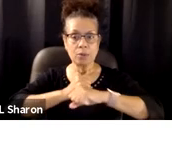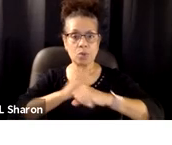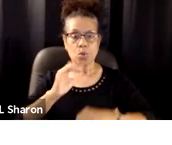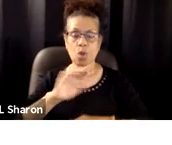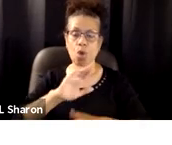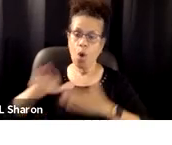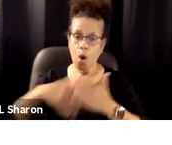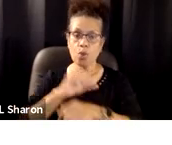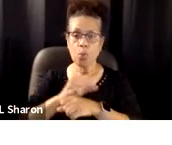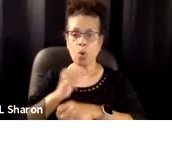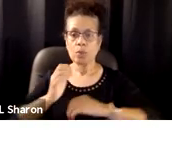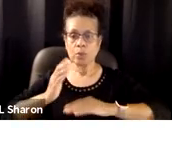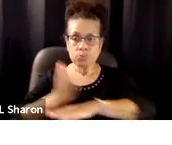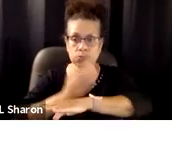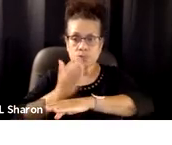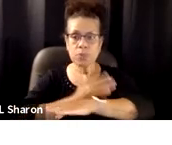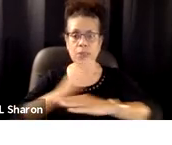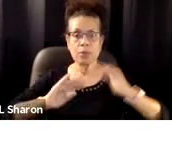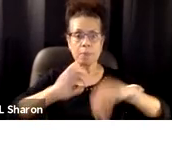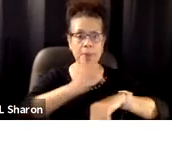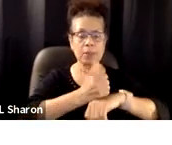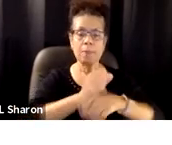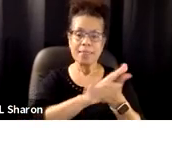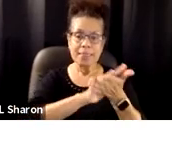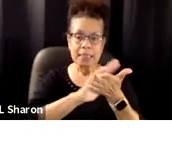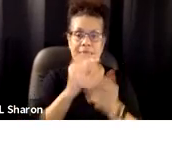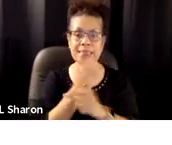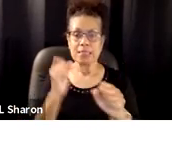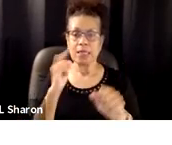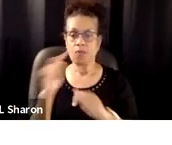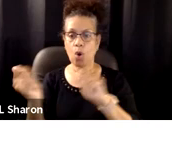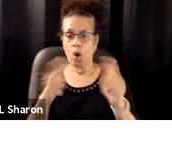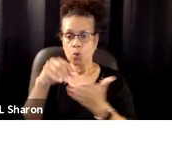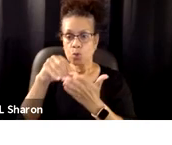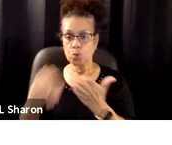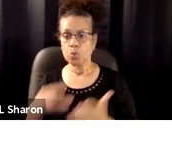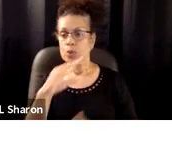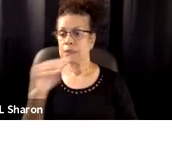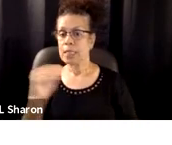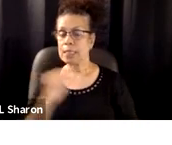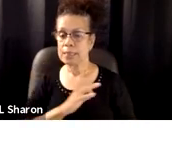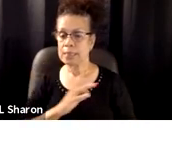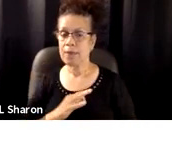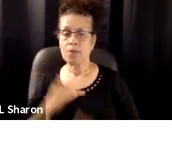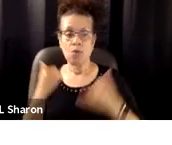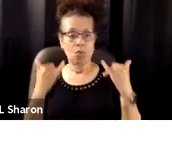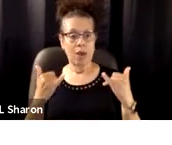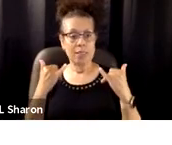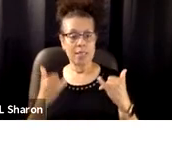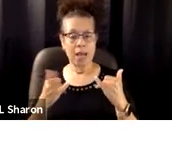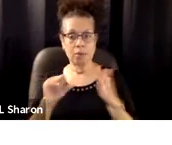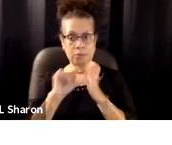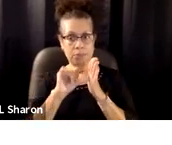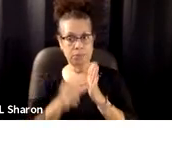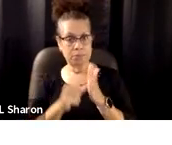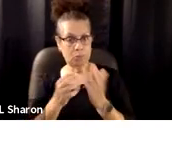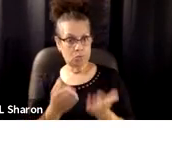getting our buildings ready and ensuring that they are clean and safe for all of our students and staff with that i reiterate my recommendation that